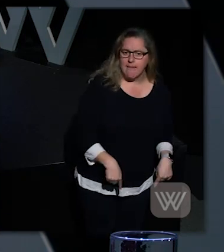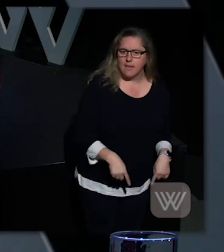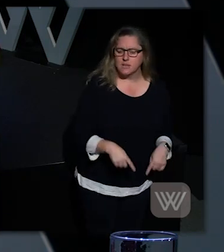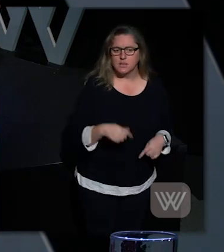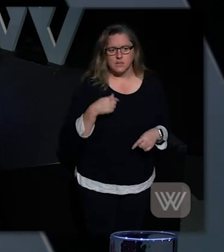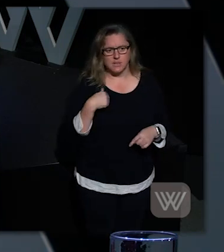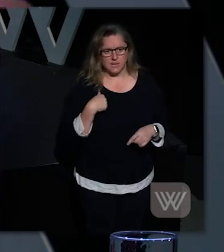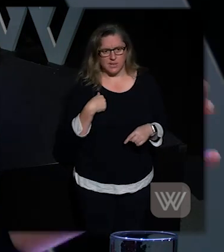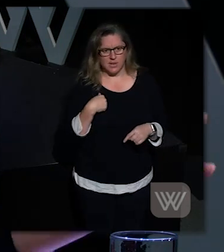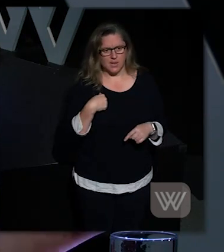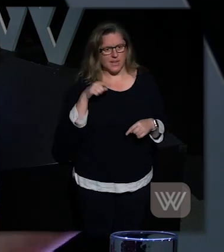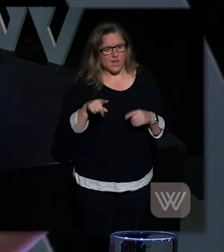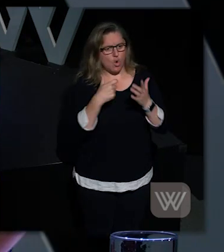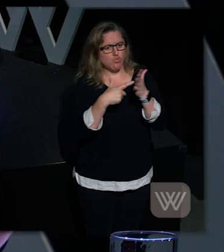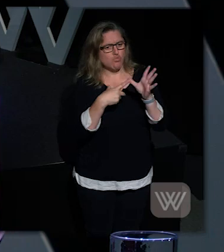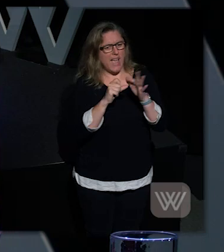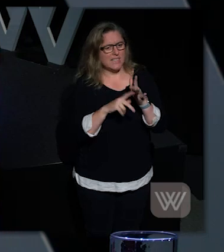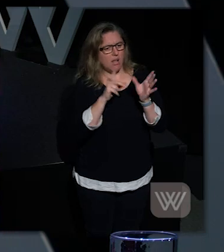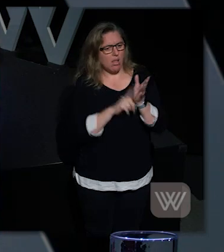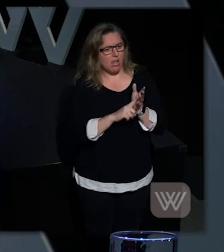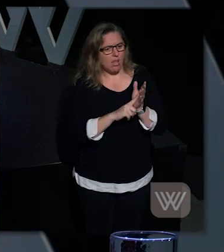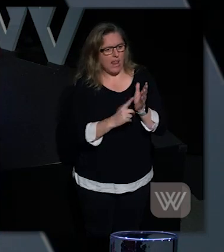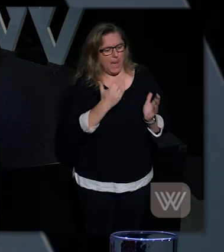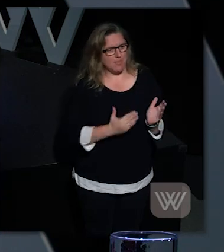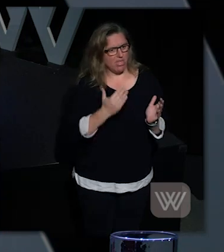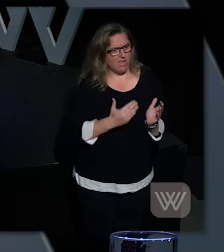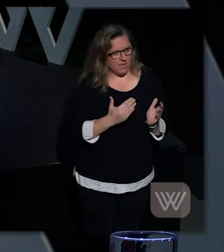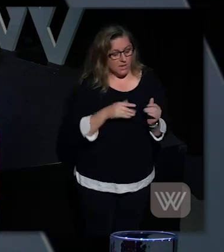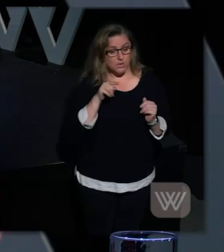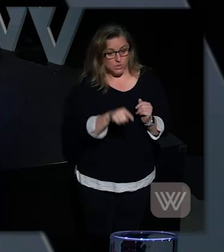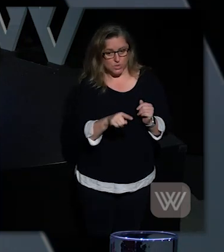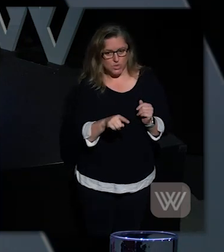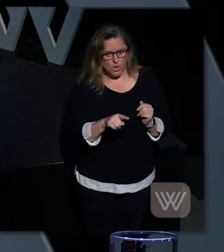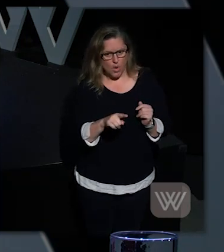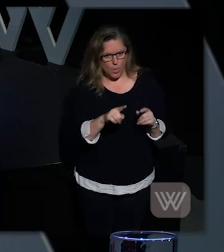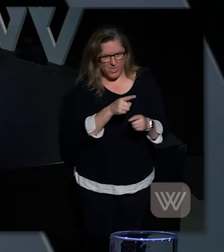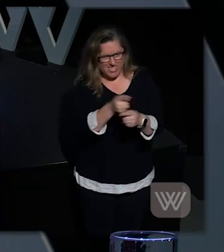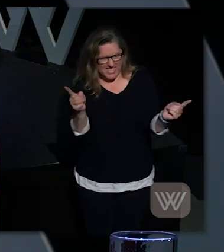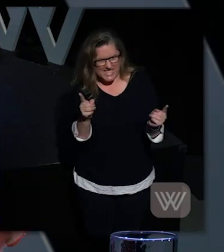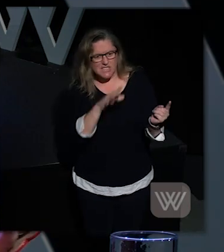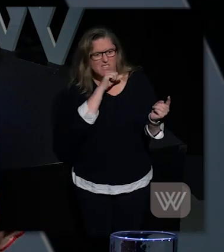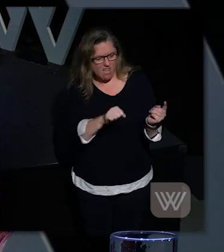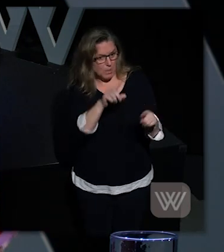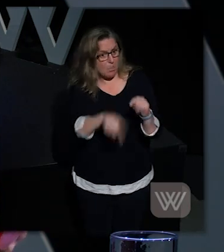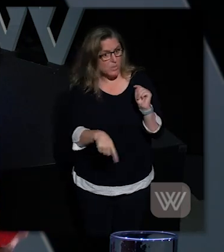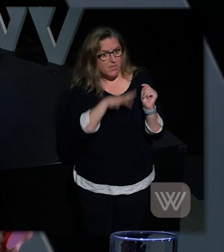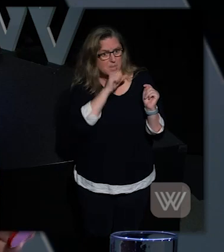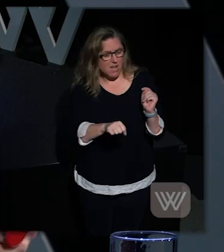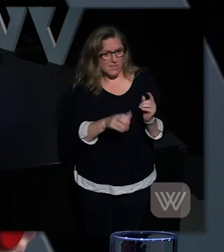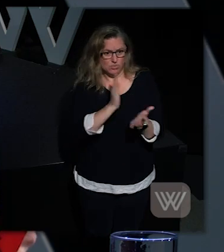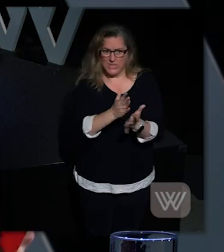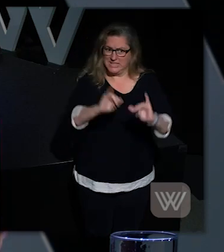since have learned is called radical empathy. So these guys, and they're mostly guys, that are doing these terrible